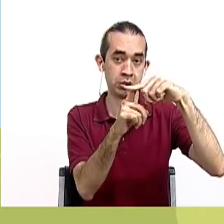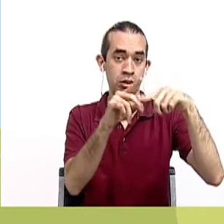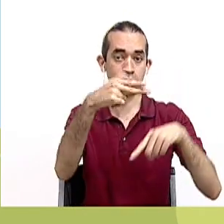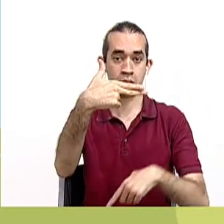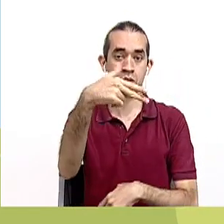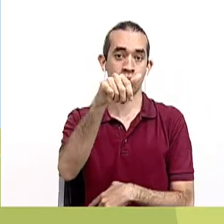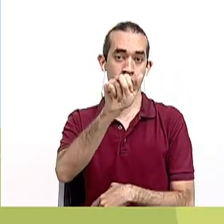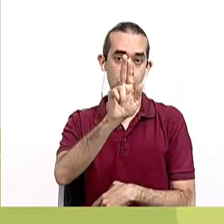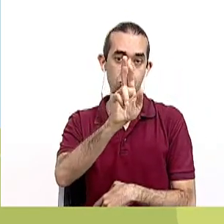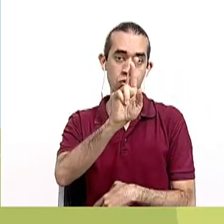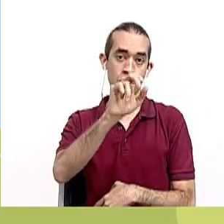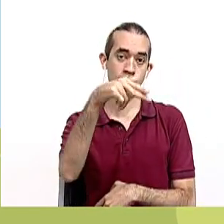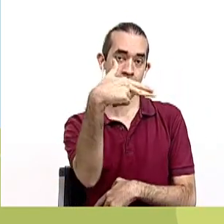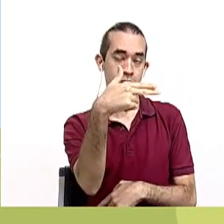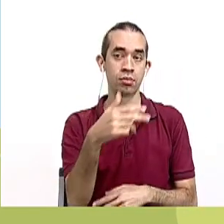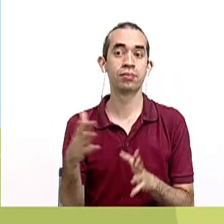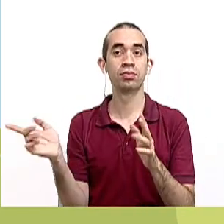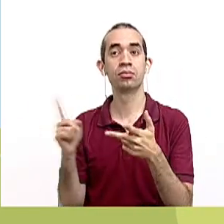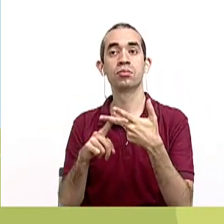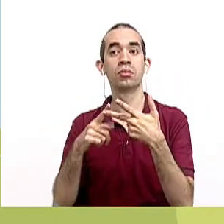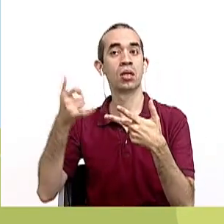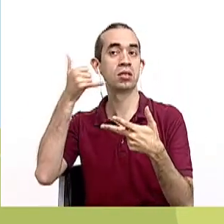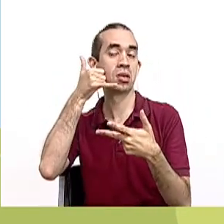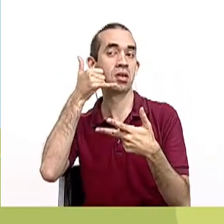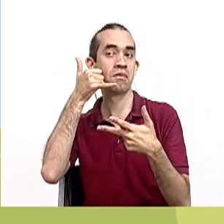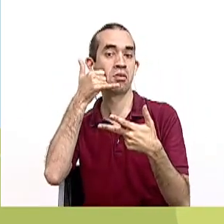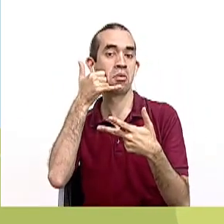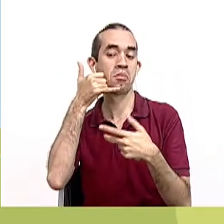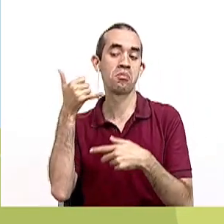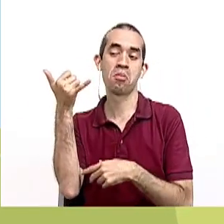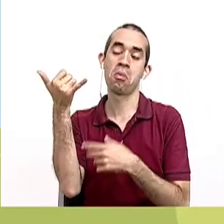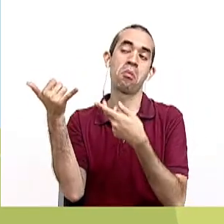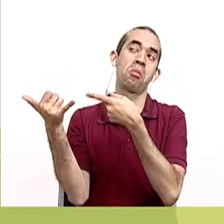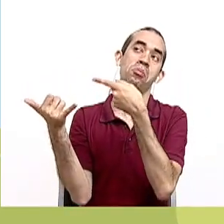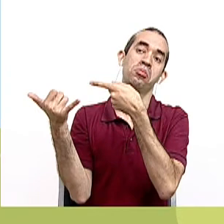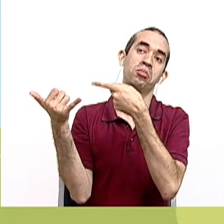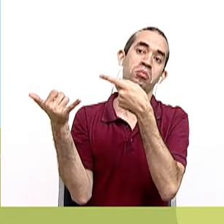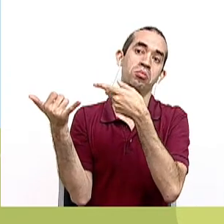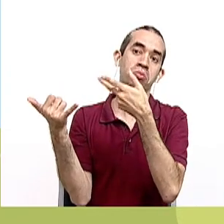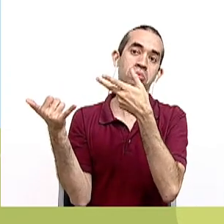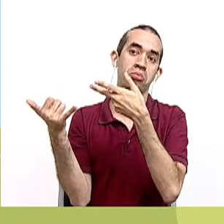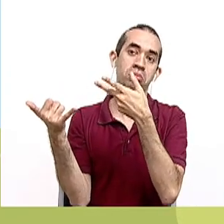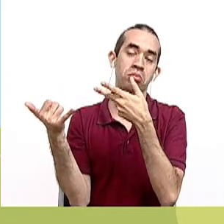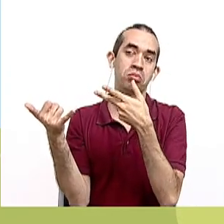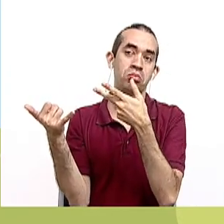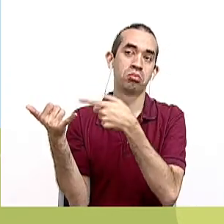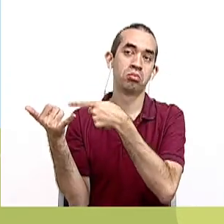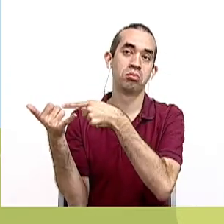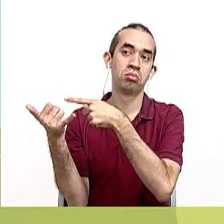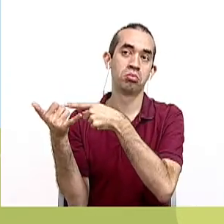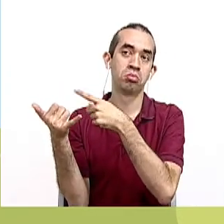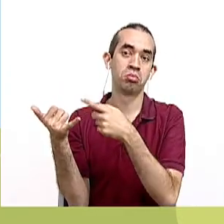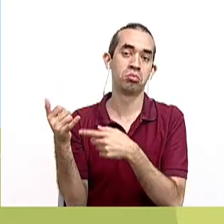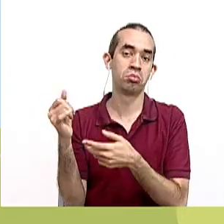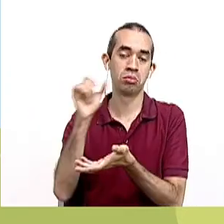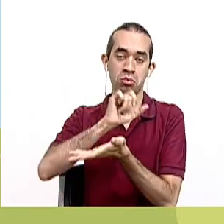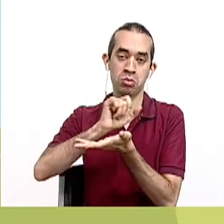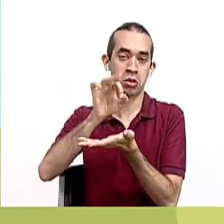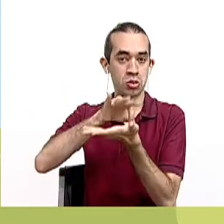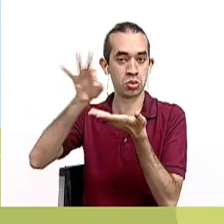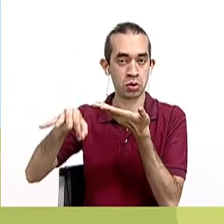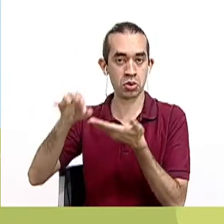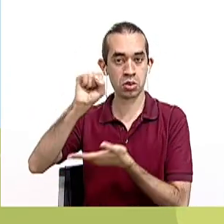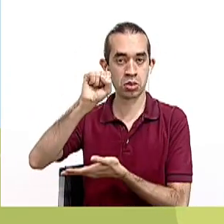And here I have a cell phone, and I can say that this is maybe a school,